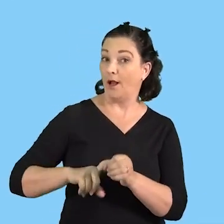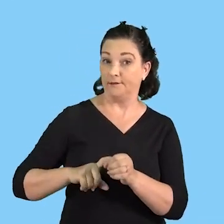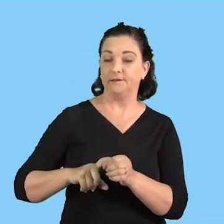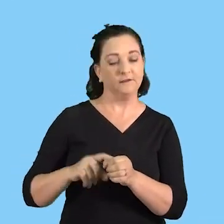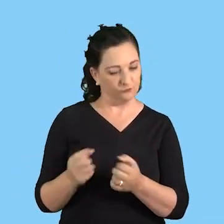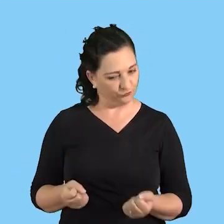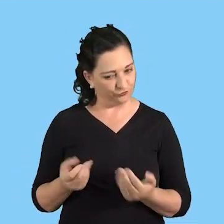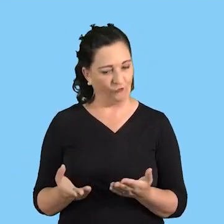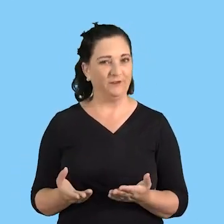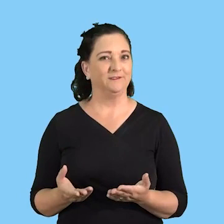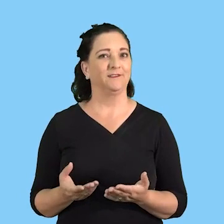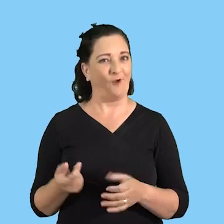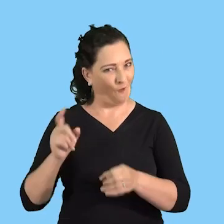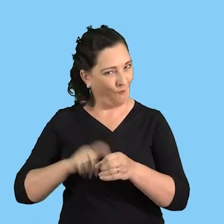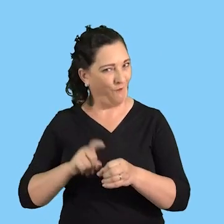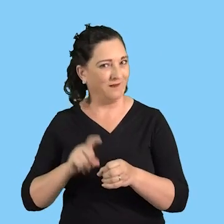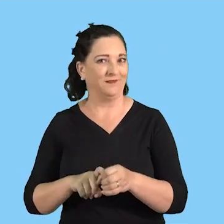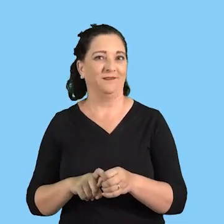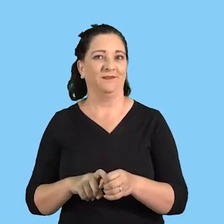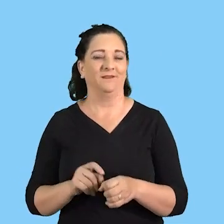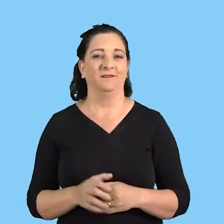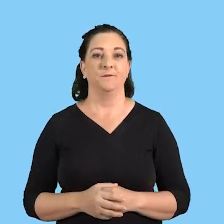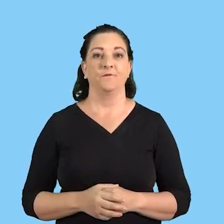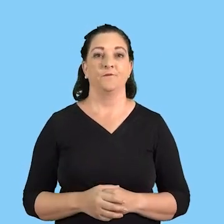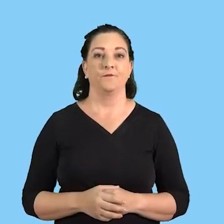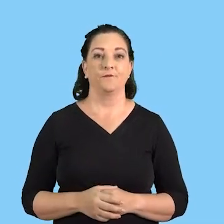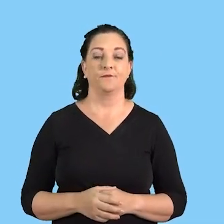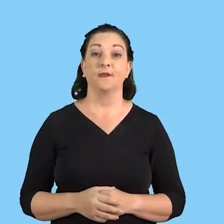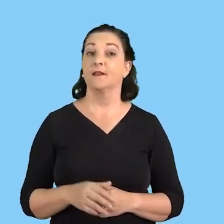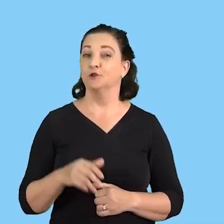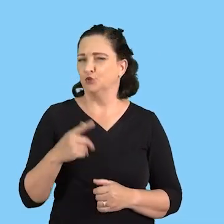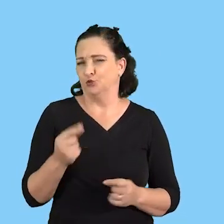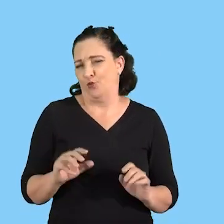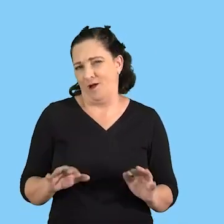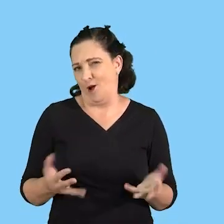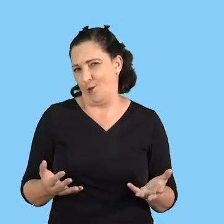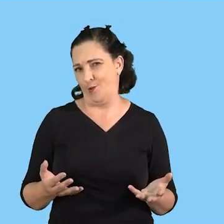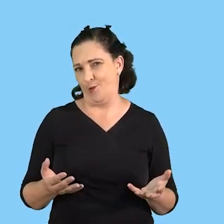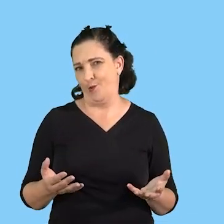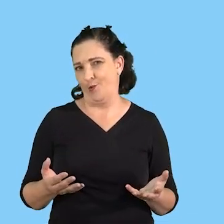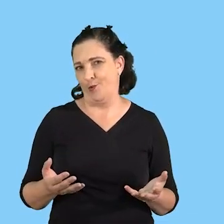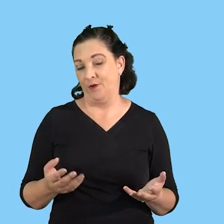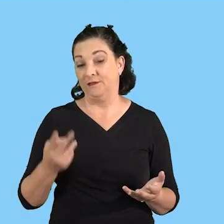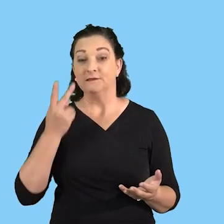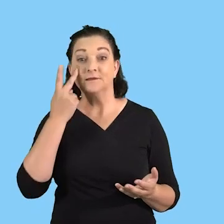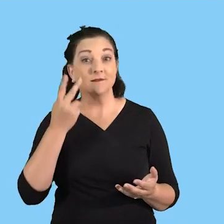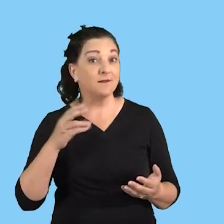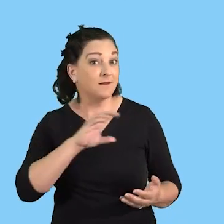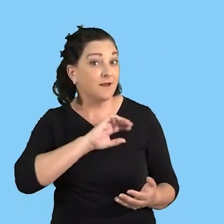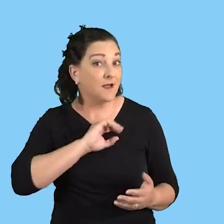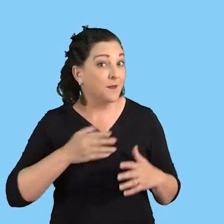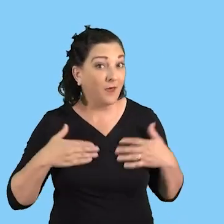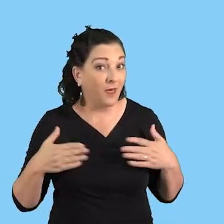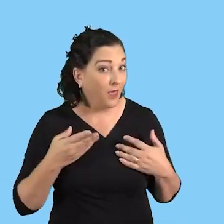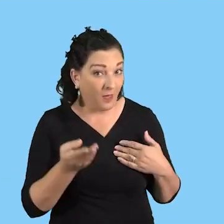of quality and the service is of quality. Now we are going to do this by looking at our